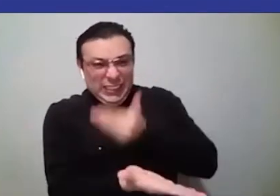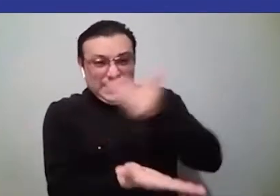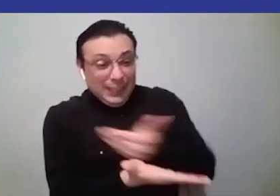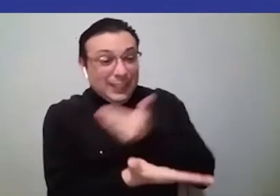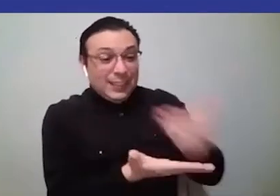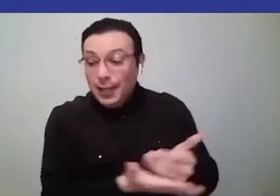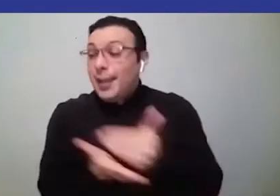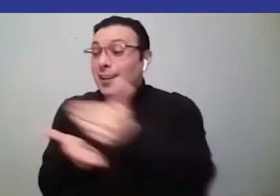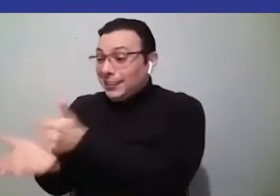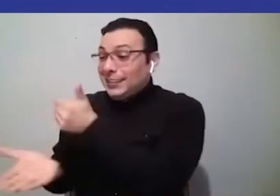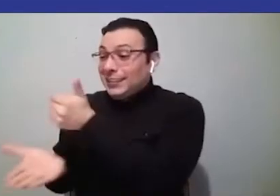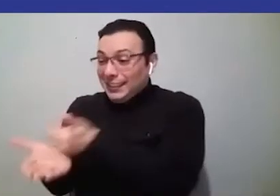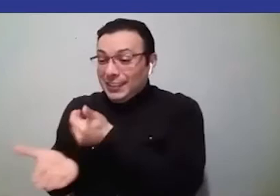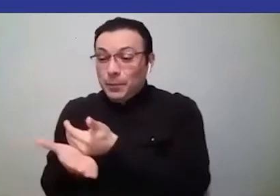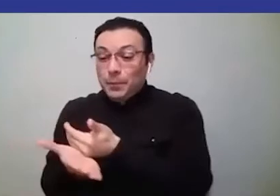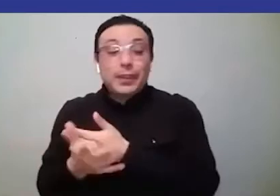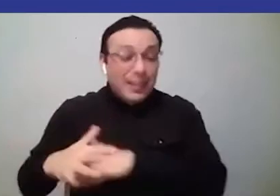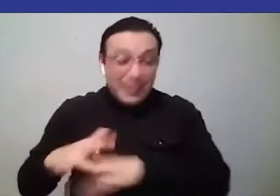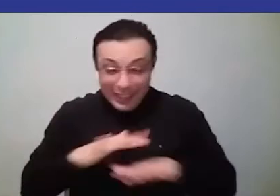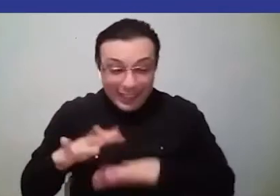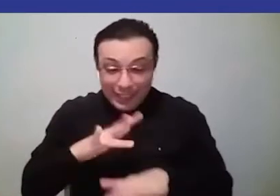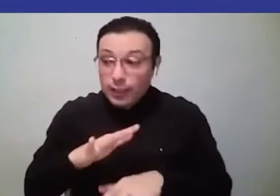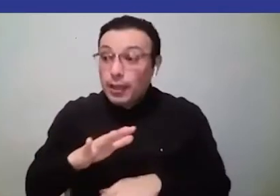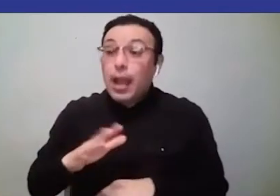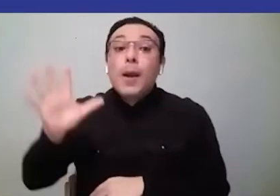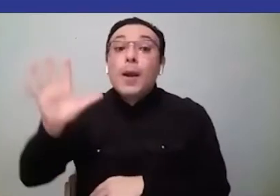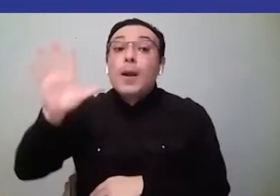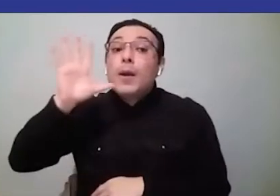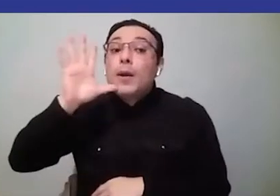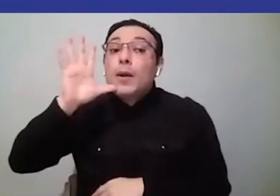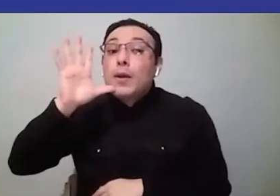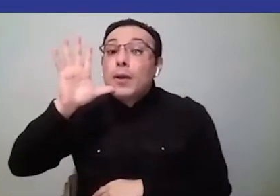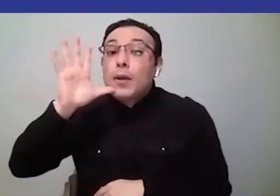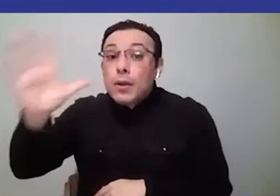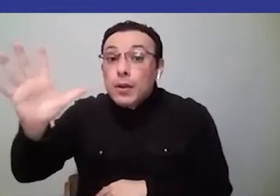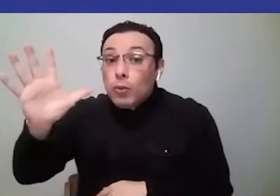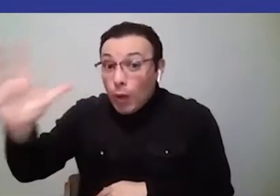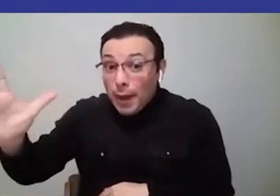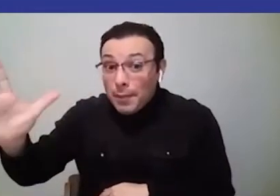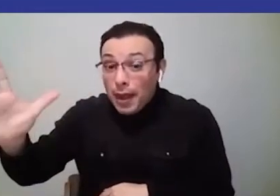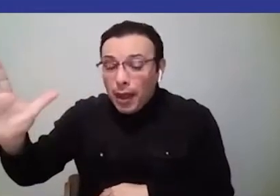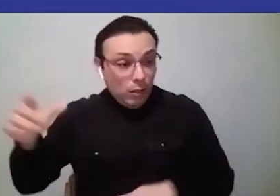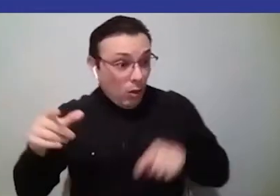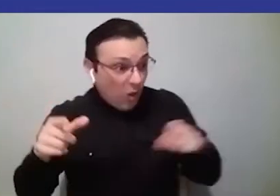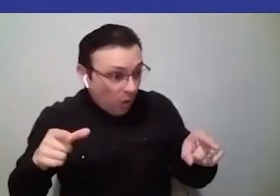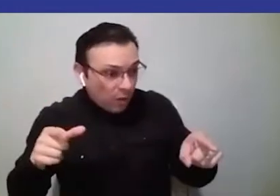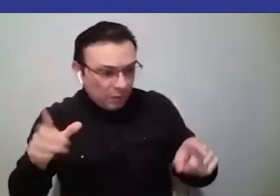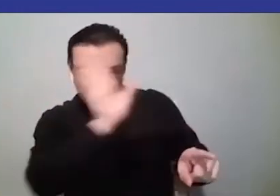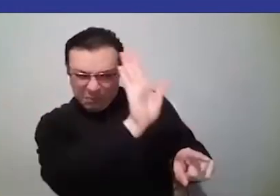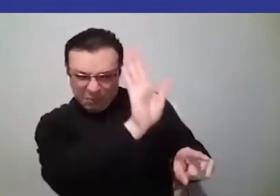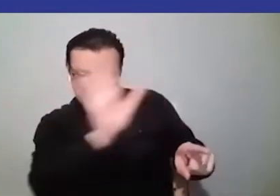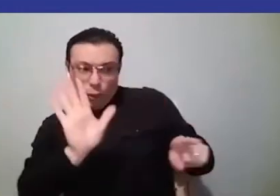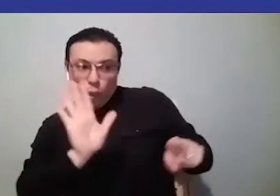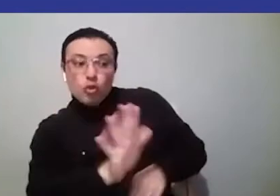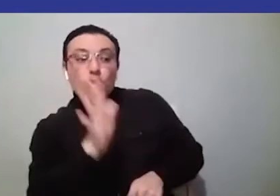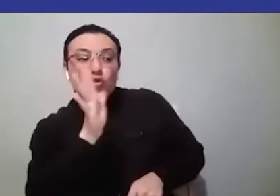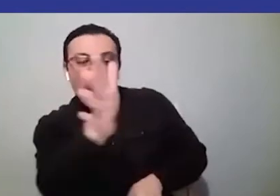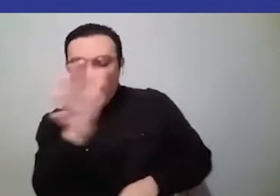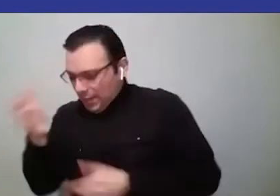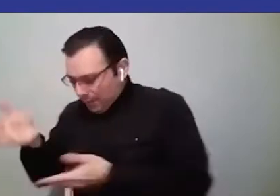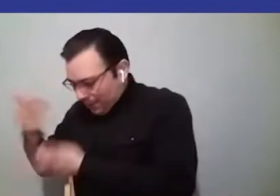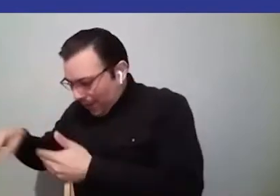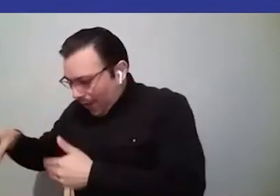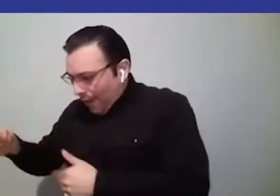basket, my grandmother lent me my great-grandmother's ulu, her ulu to the tool to work with. And so I was